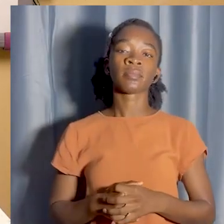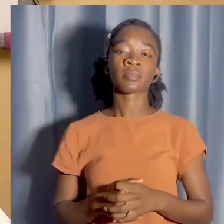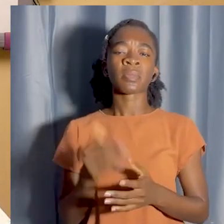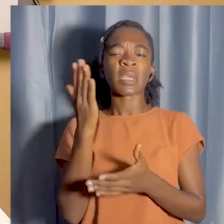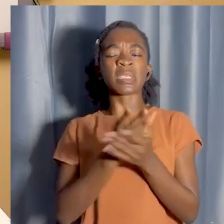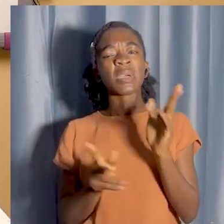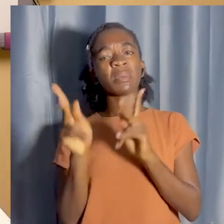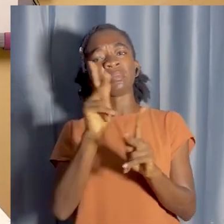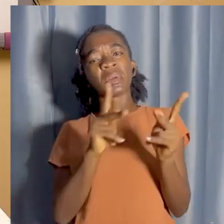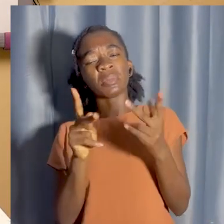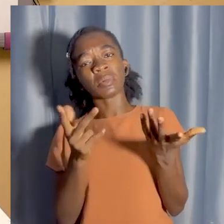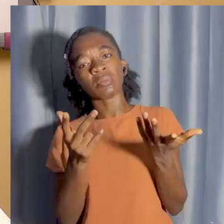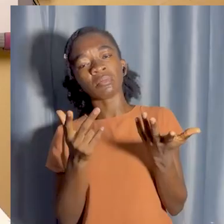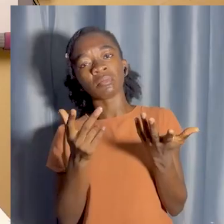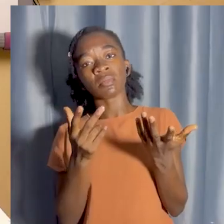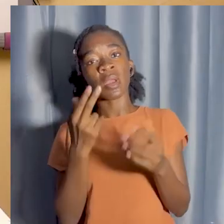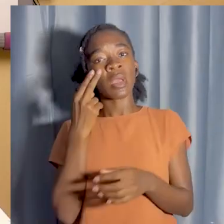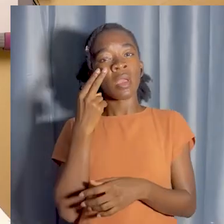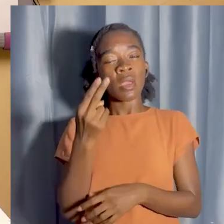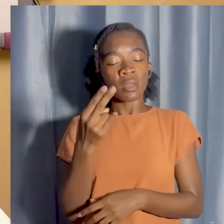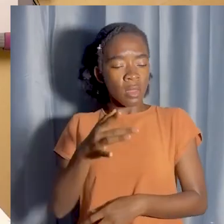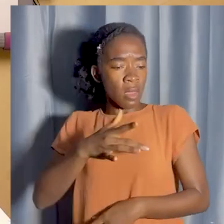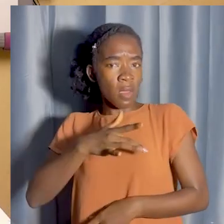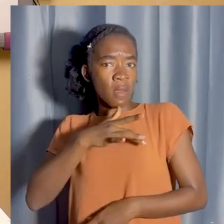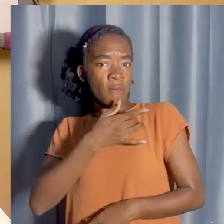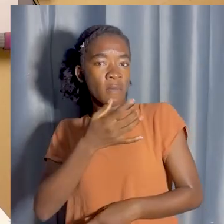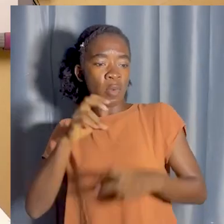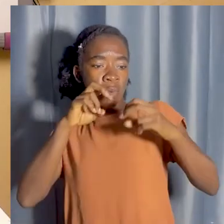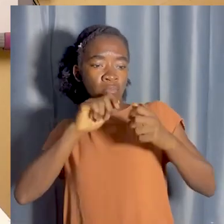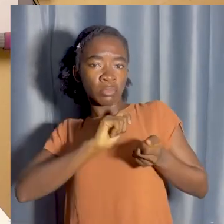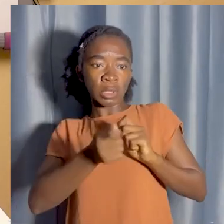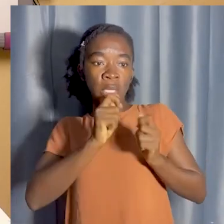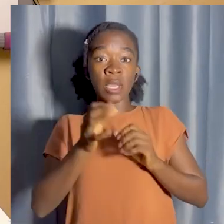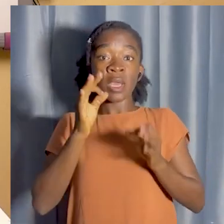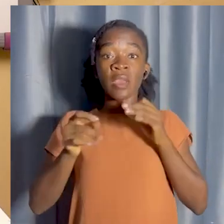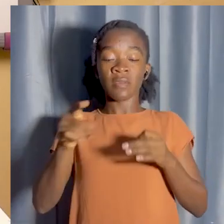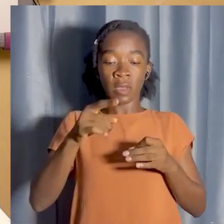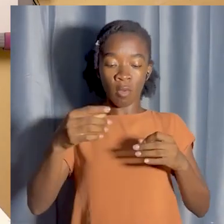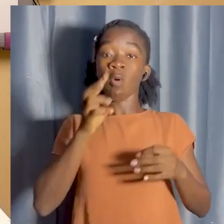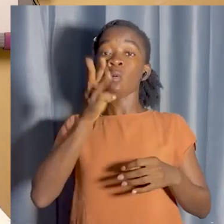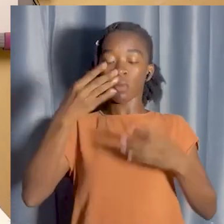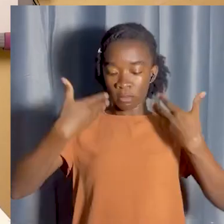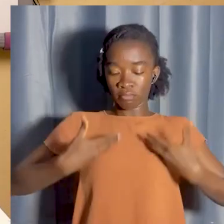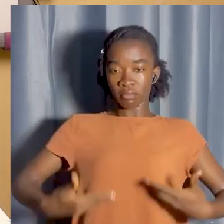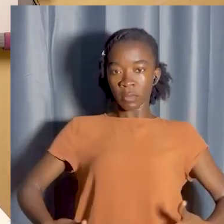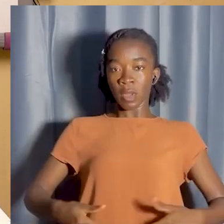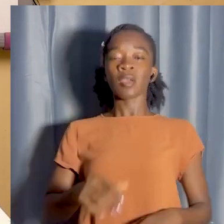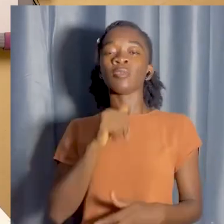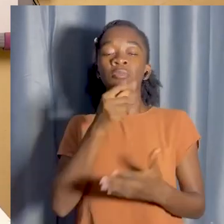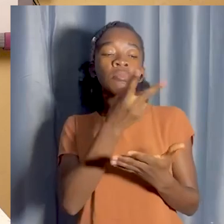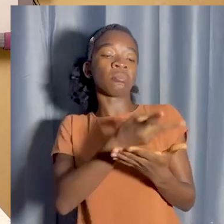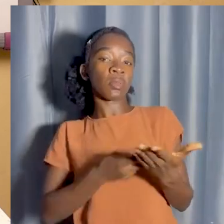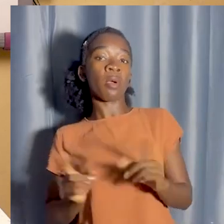that they can feel changes better when their skin is wet. So instead of lying down in bed to do it, they would rather do it in